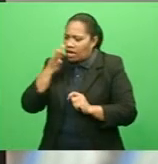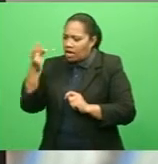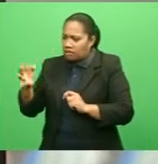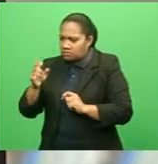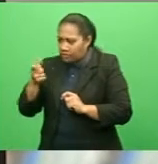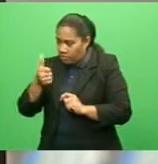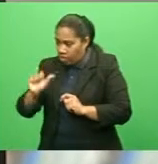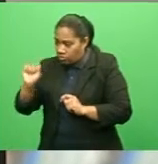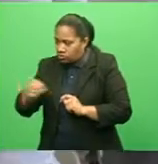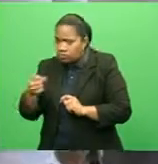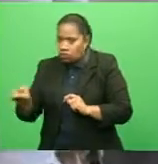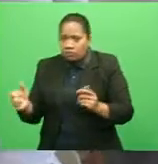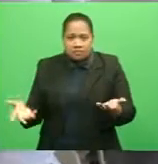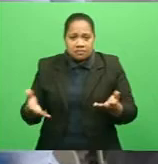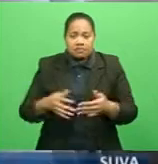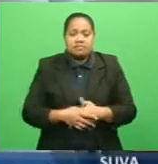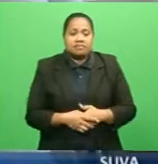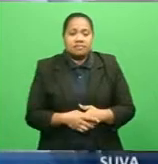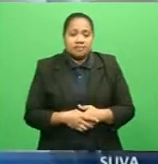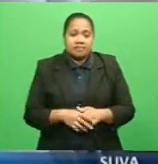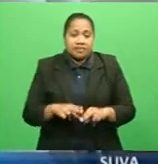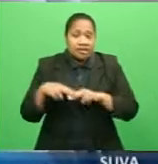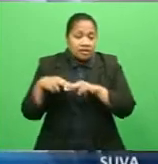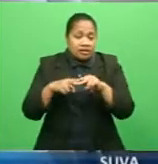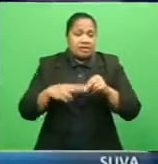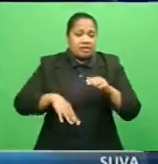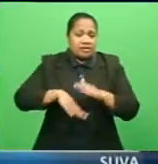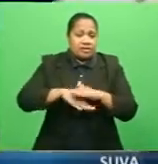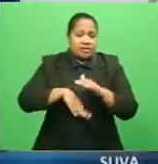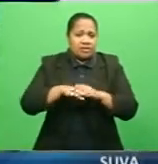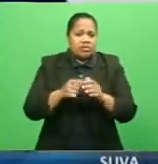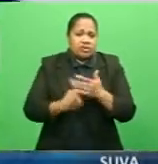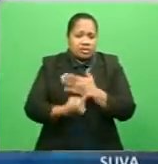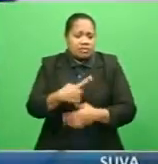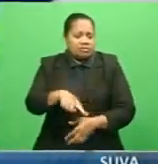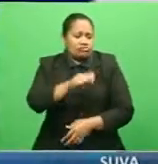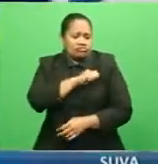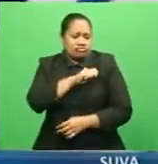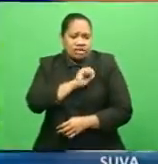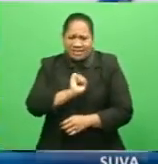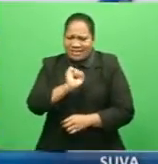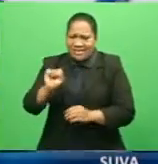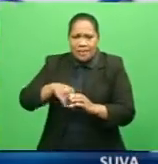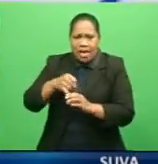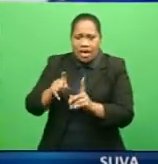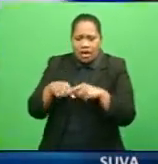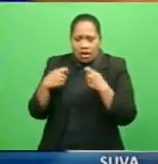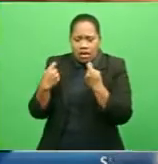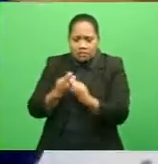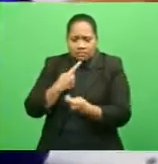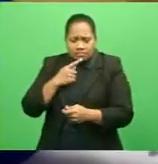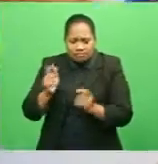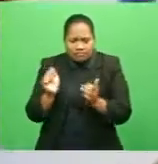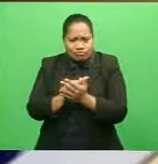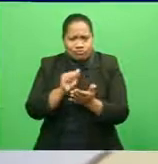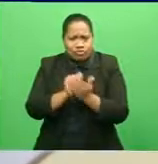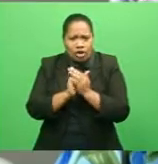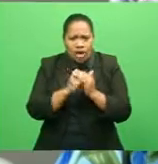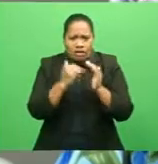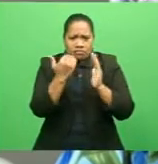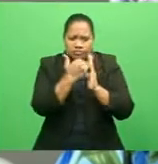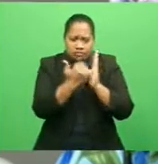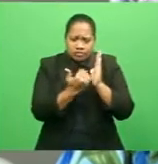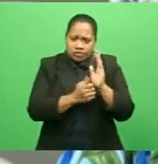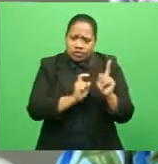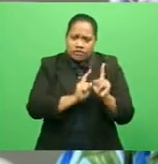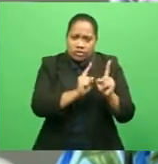with the details. PGFA trusts their medical team and says proper processes were followed. They have to come through Fiji